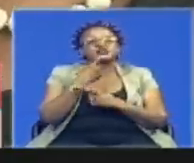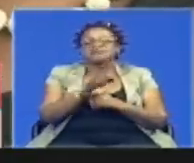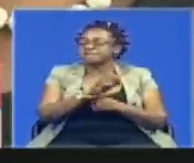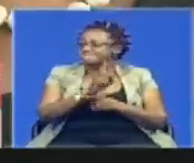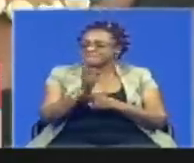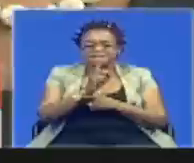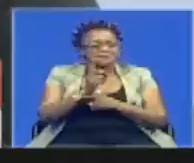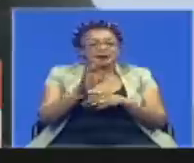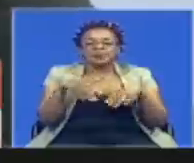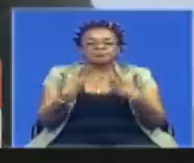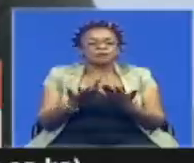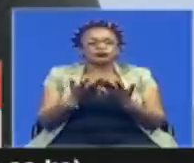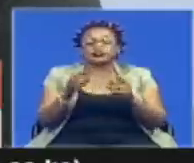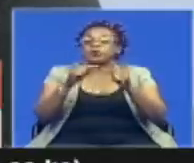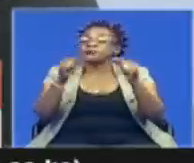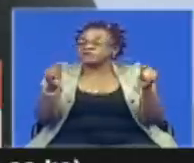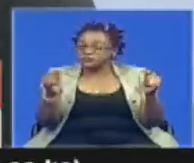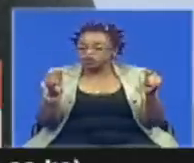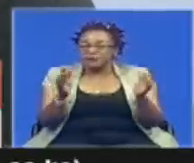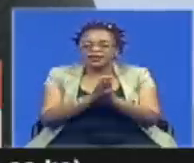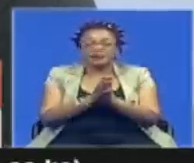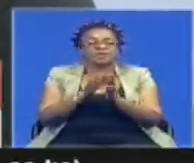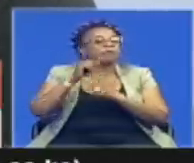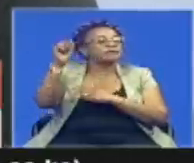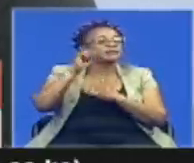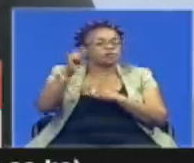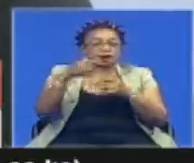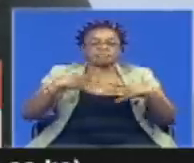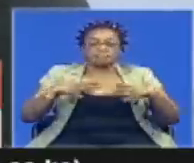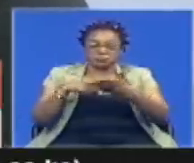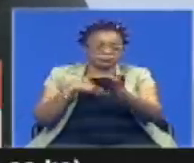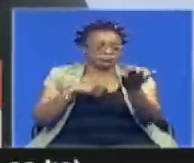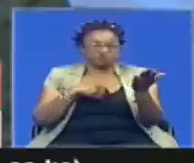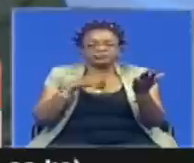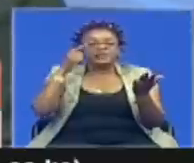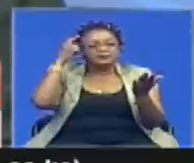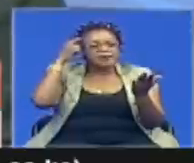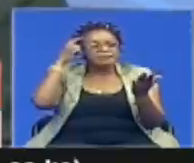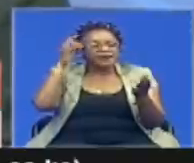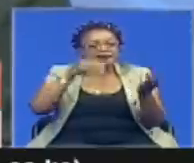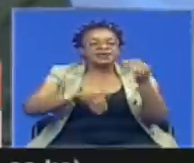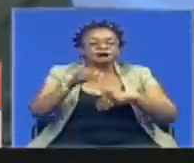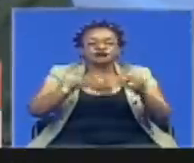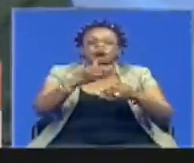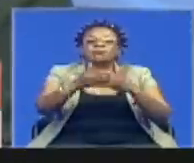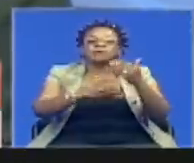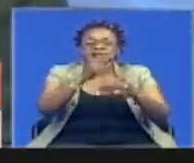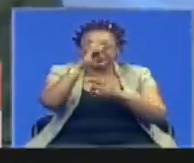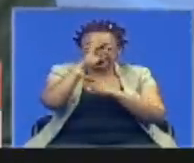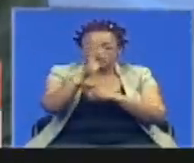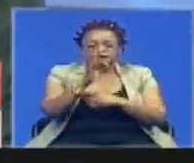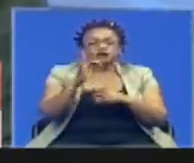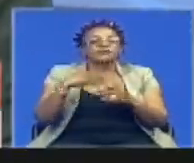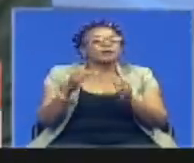just about the opposition and the political players. Remember that the electoral process is a critical part of our